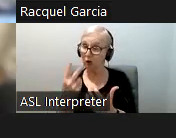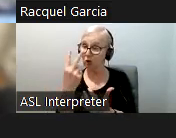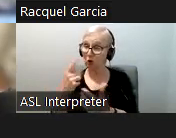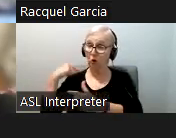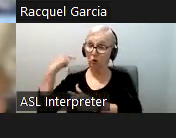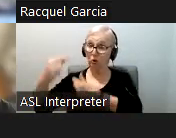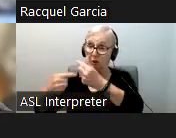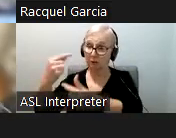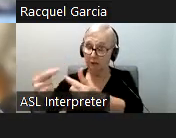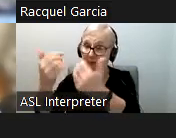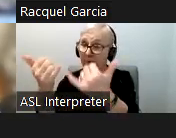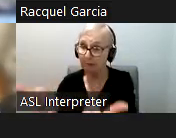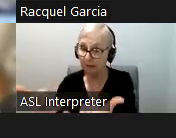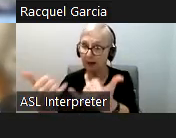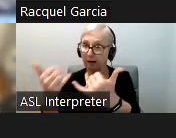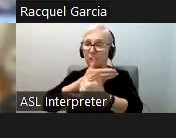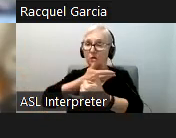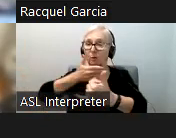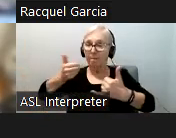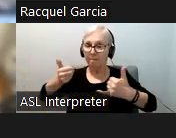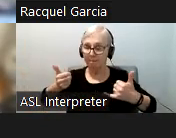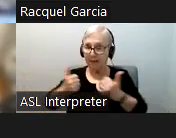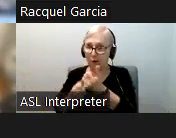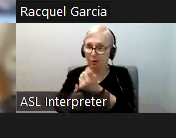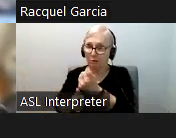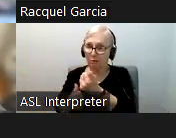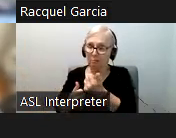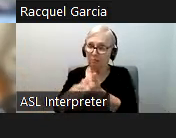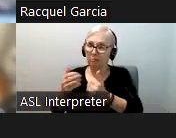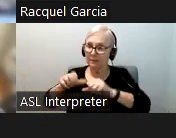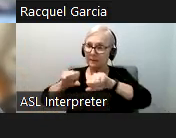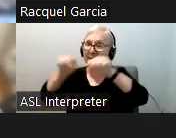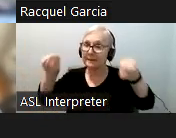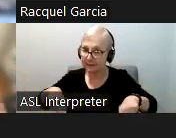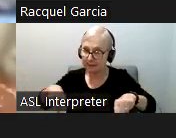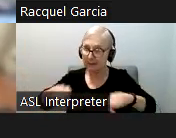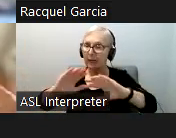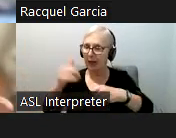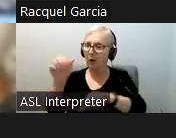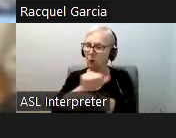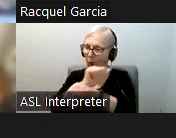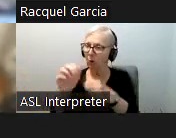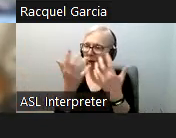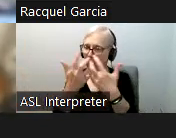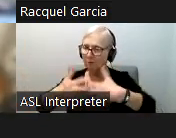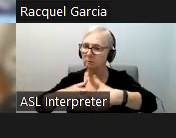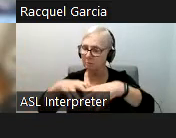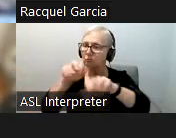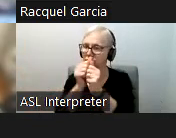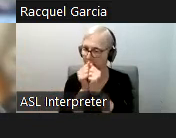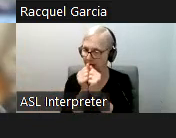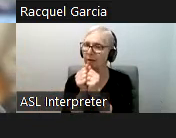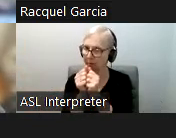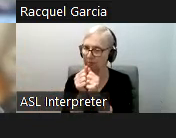So at our children on how to better the system and how we work together. And working together is